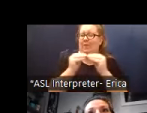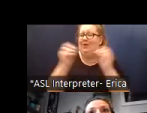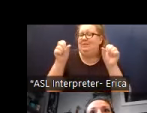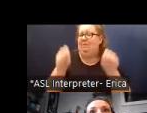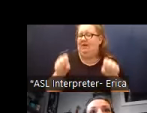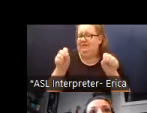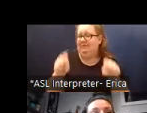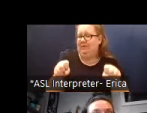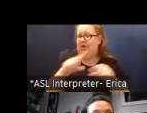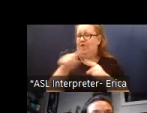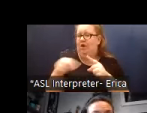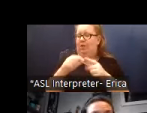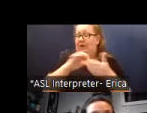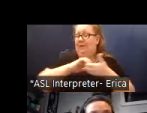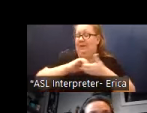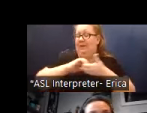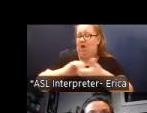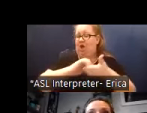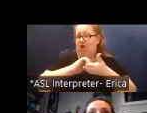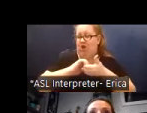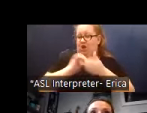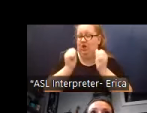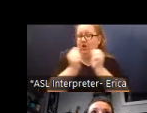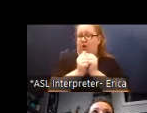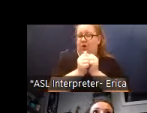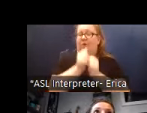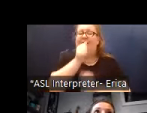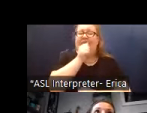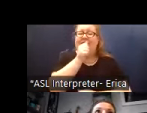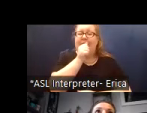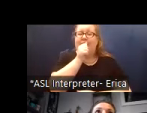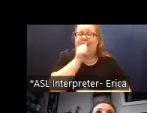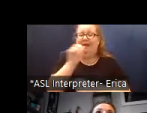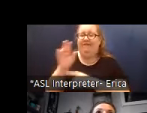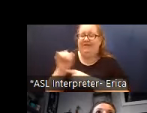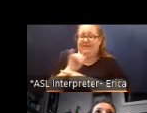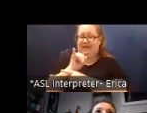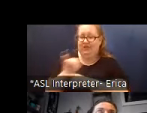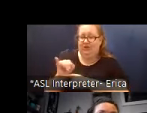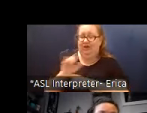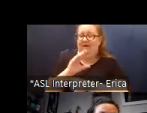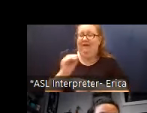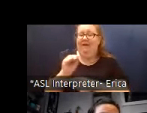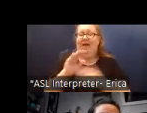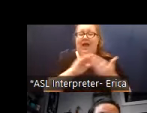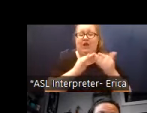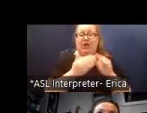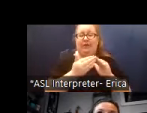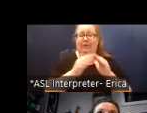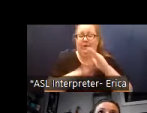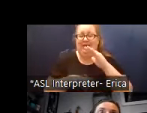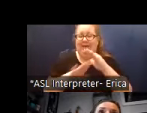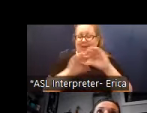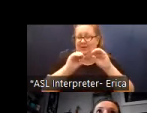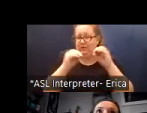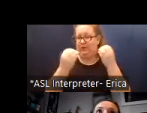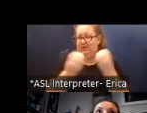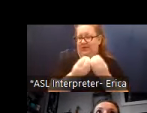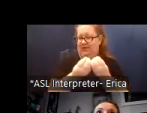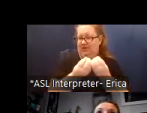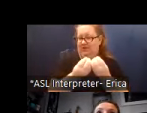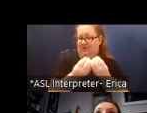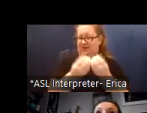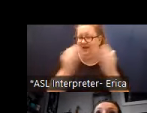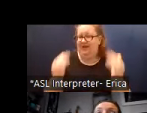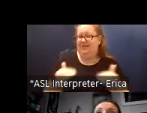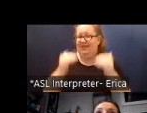possible when we partner with the private sector and community-based organizations. The